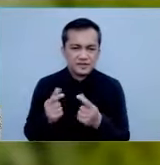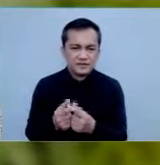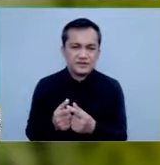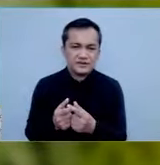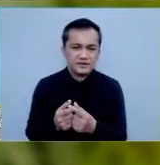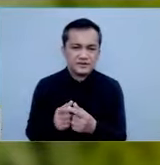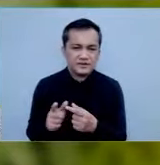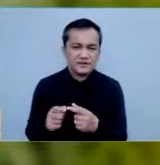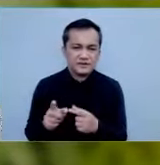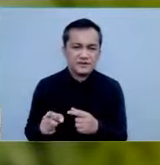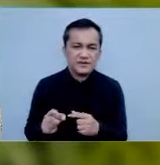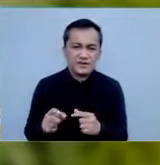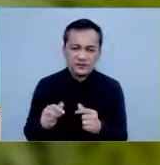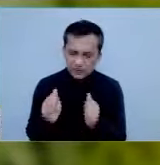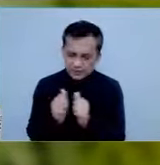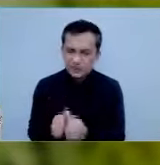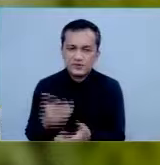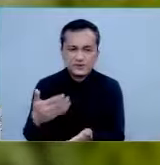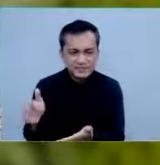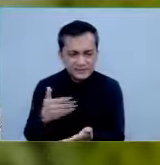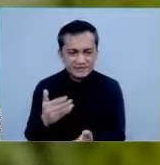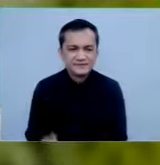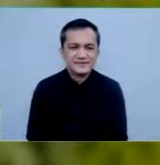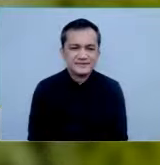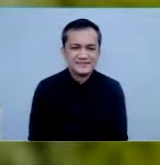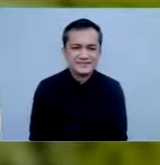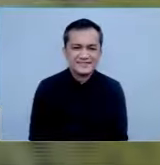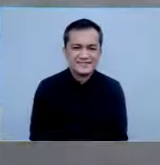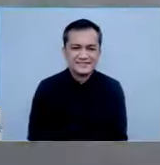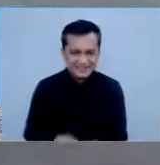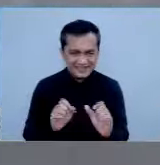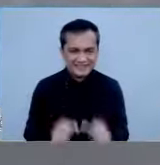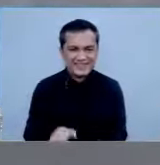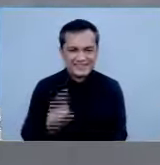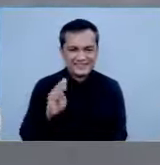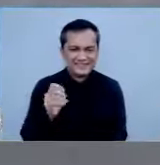tama! Pwede nga yata sa mga bar. I know!